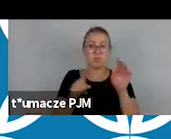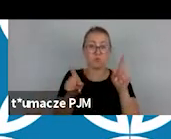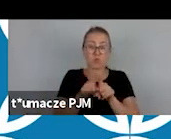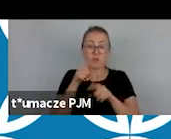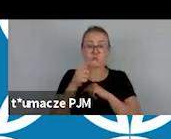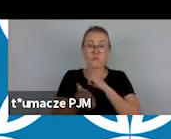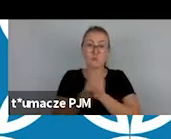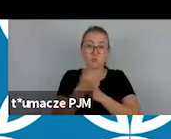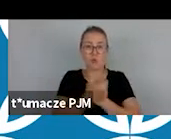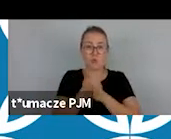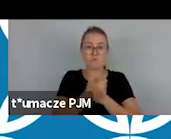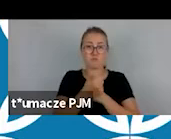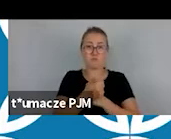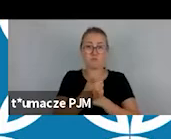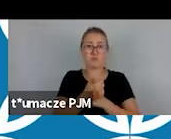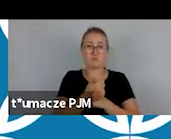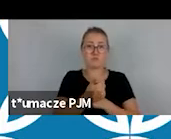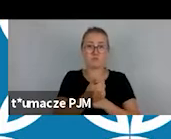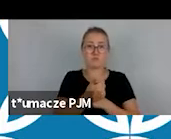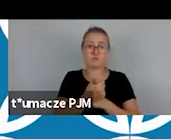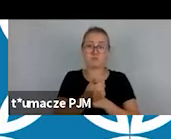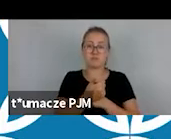capitalism, and